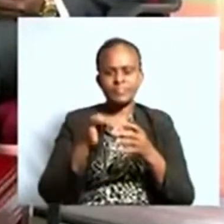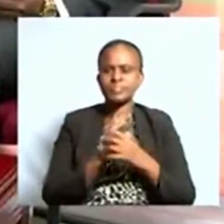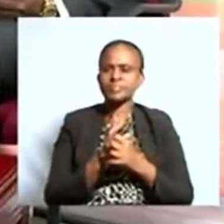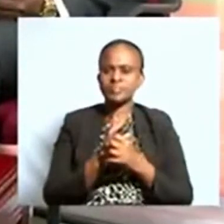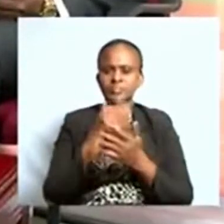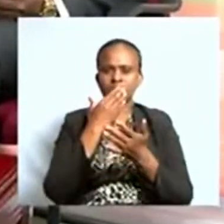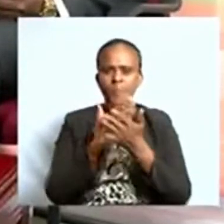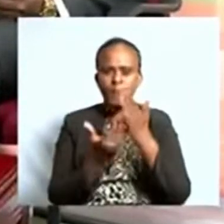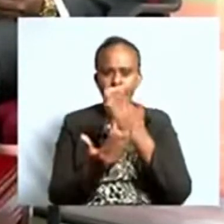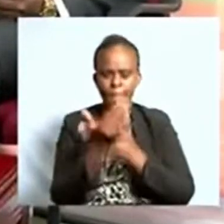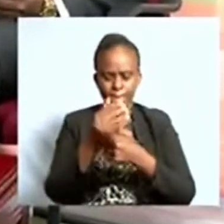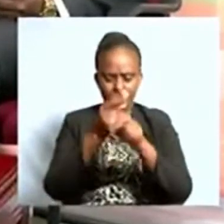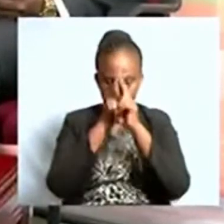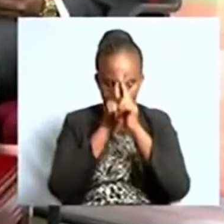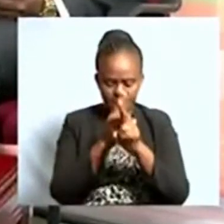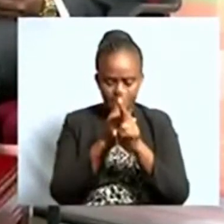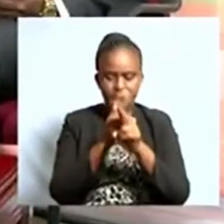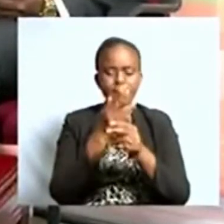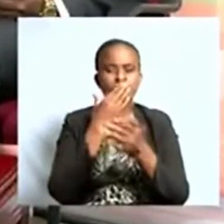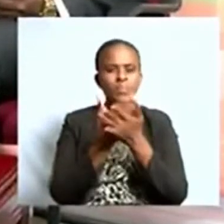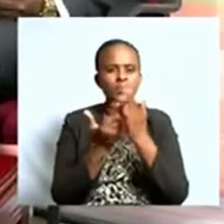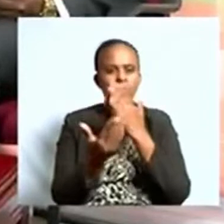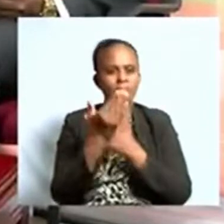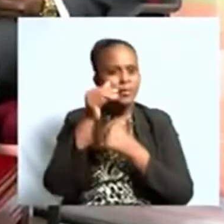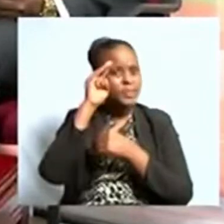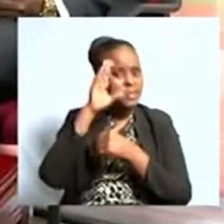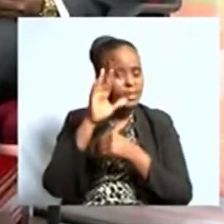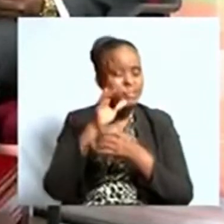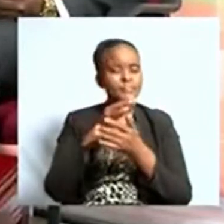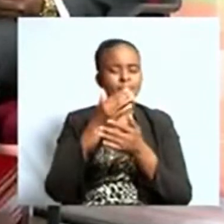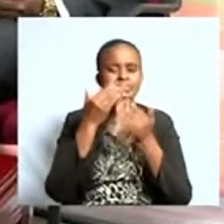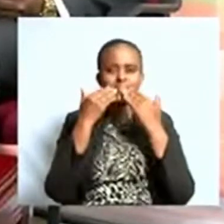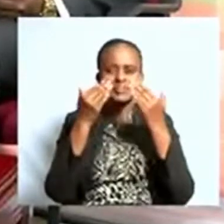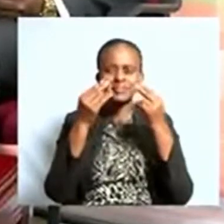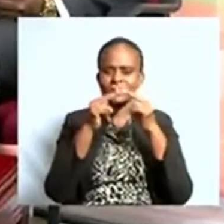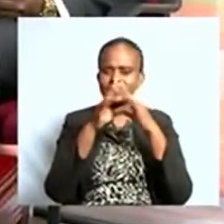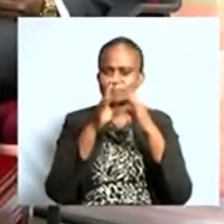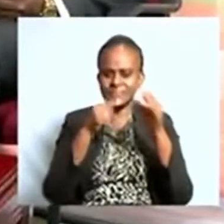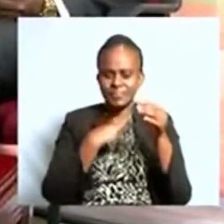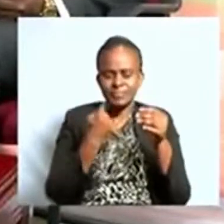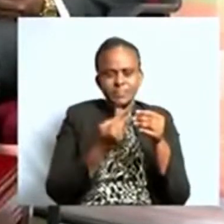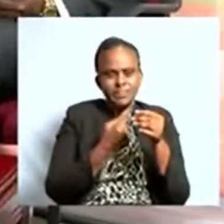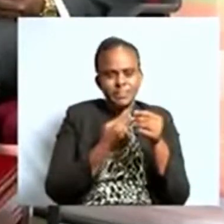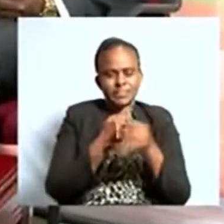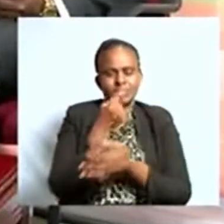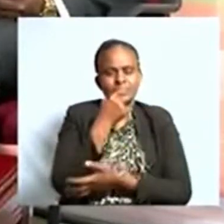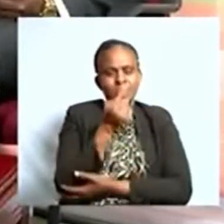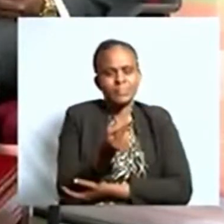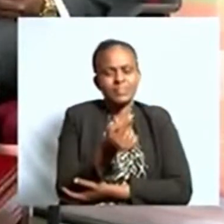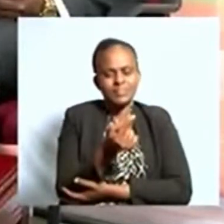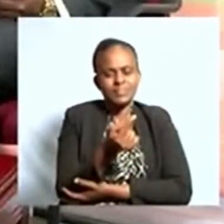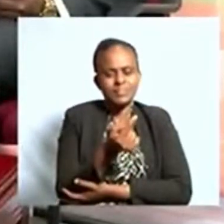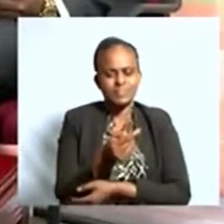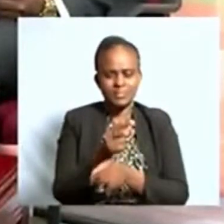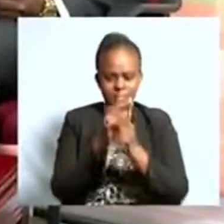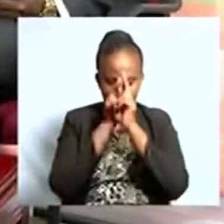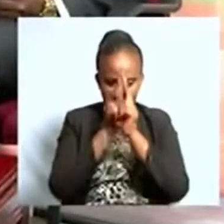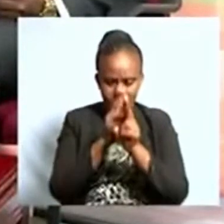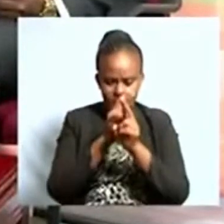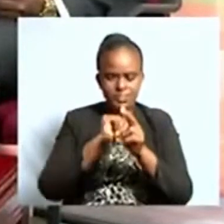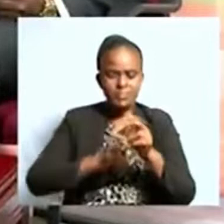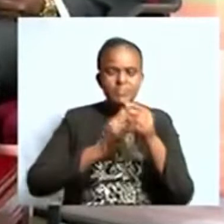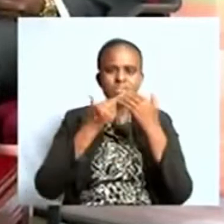good morning, Honorable. Good morning, Jacob. Minister. Good morning. Thank you so much. Yeah, I just want to say, Honorable, we appreciate